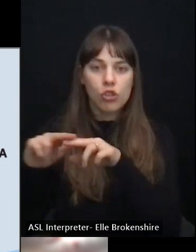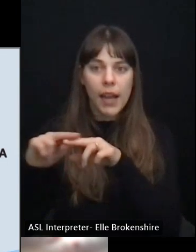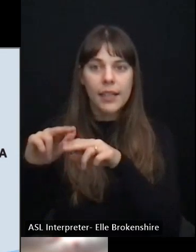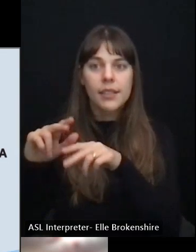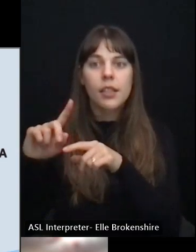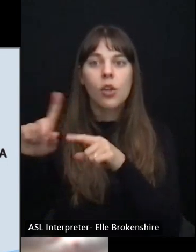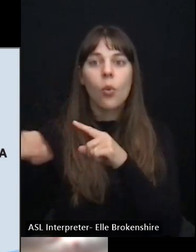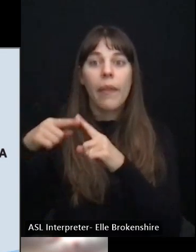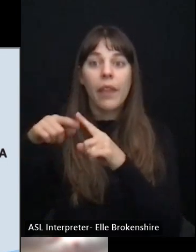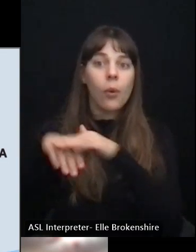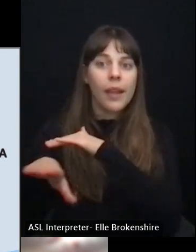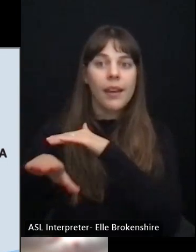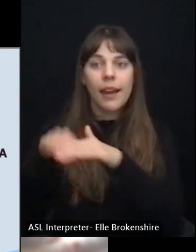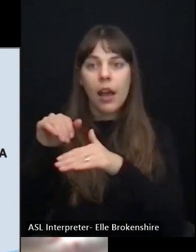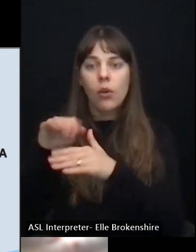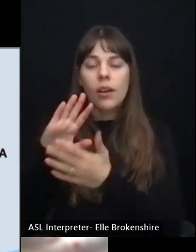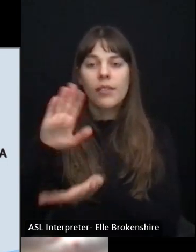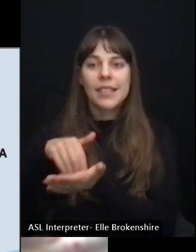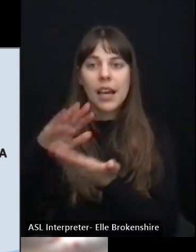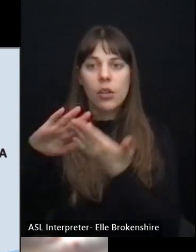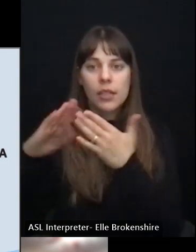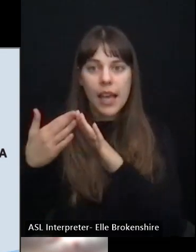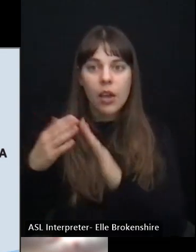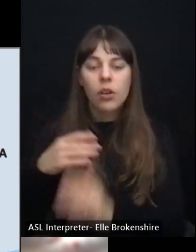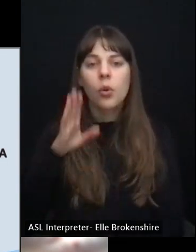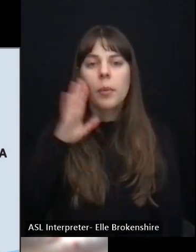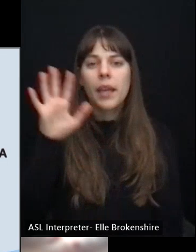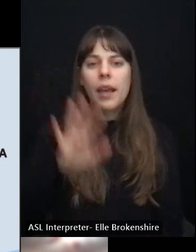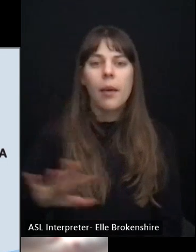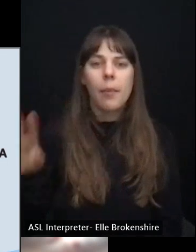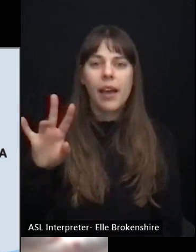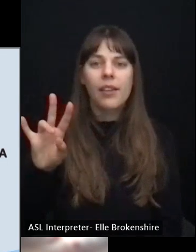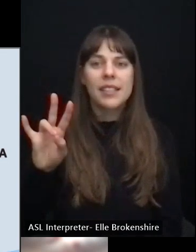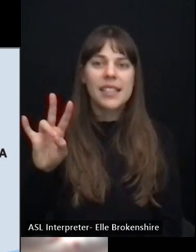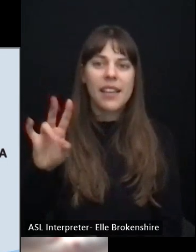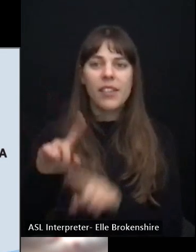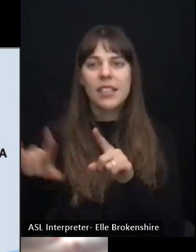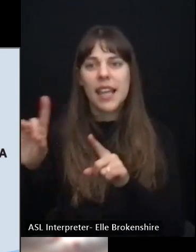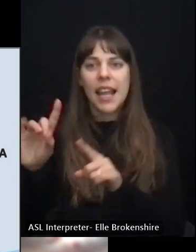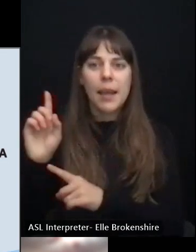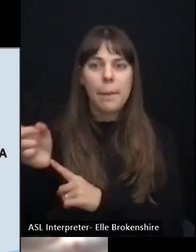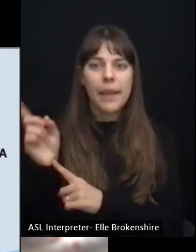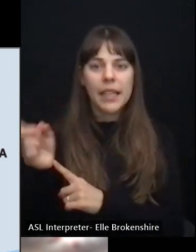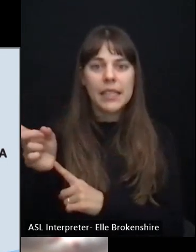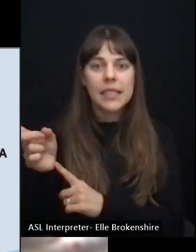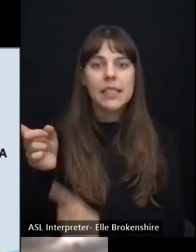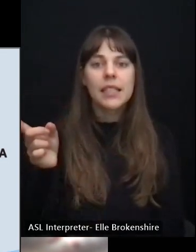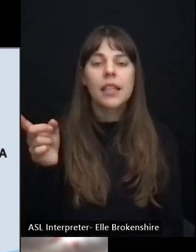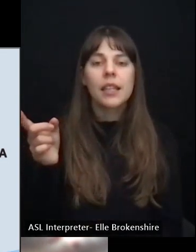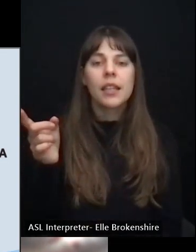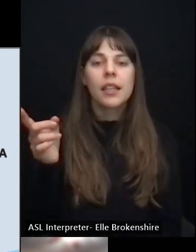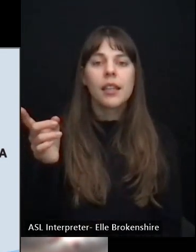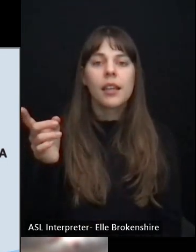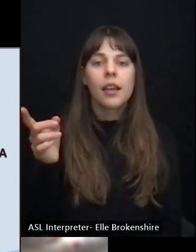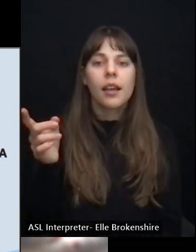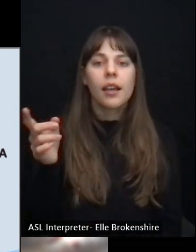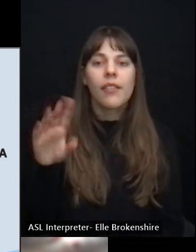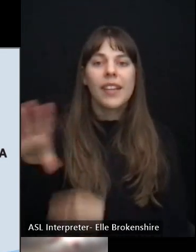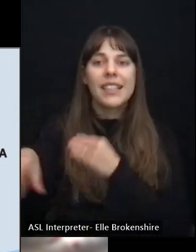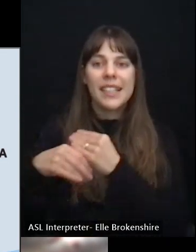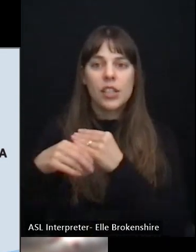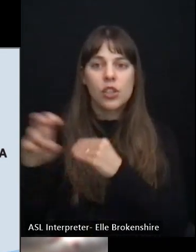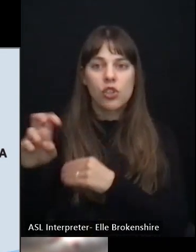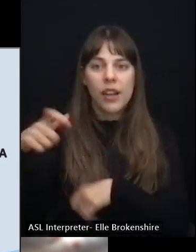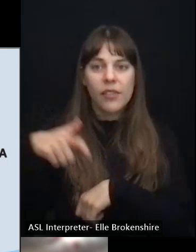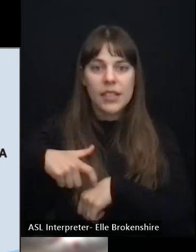approximately 7 to 8 minutes of additional travel time in each direction. The one major difference that's going to be experienced is the Silver